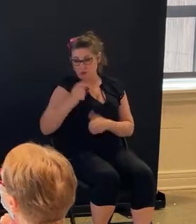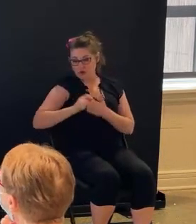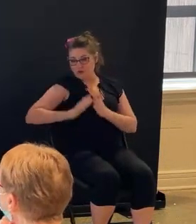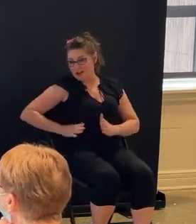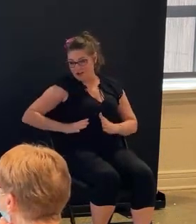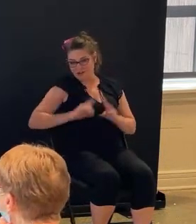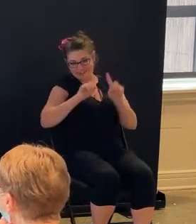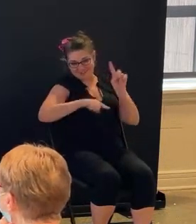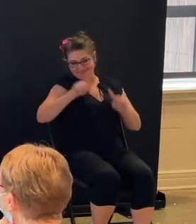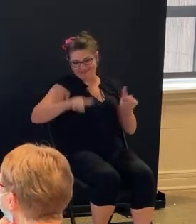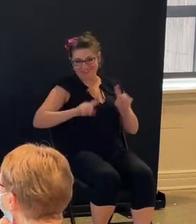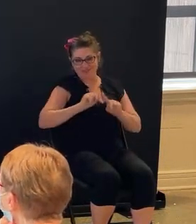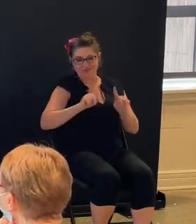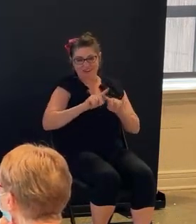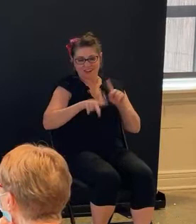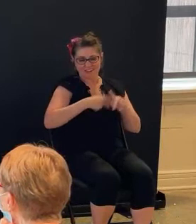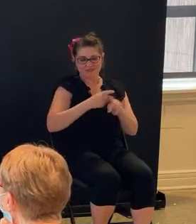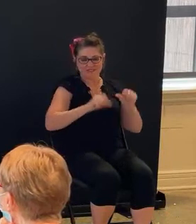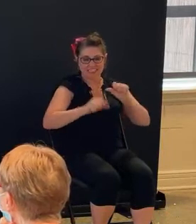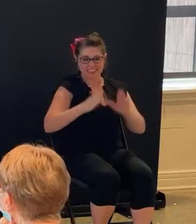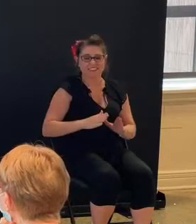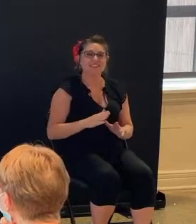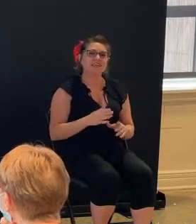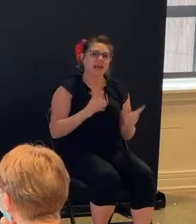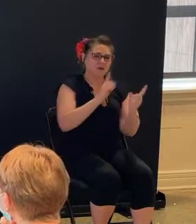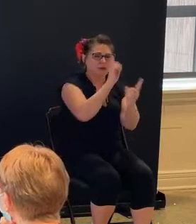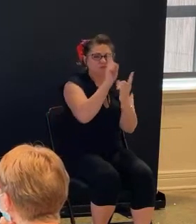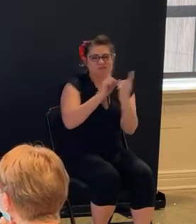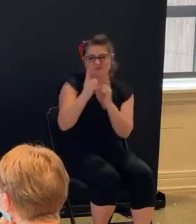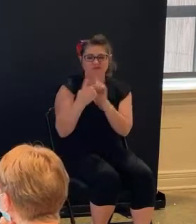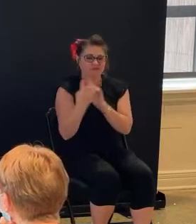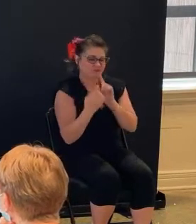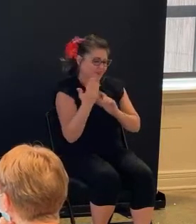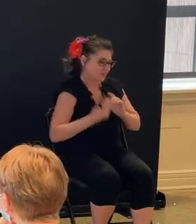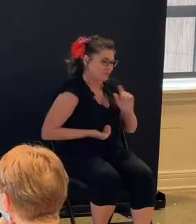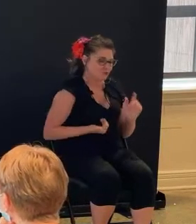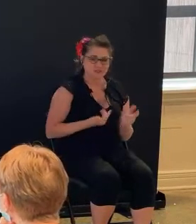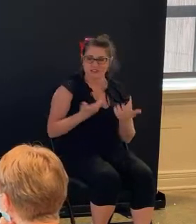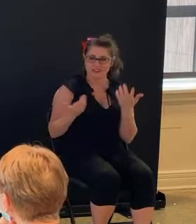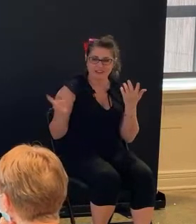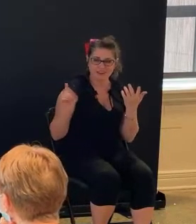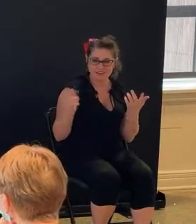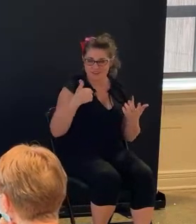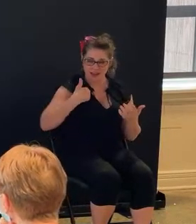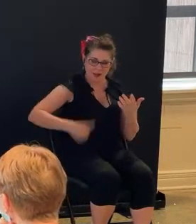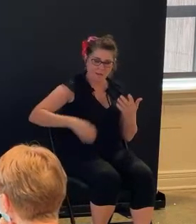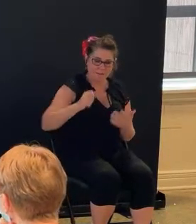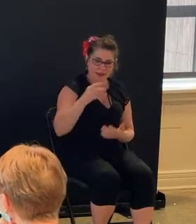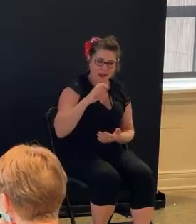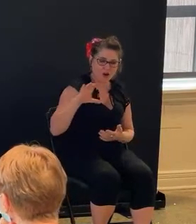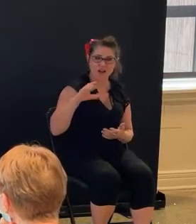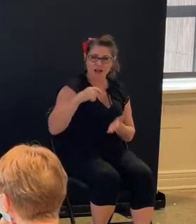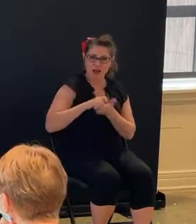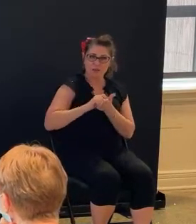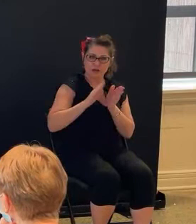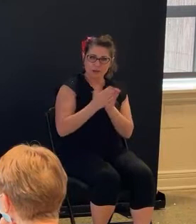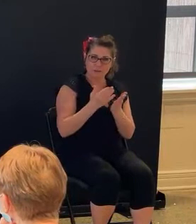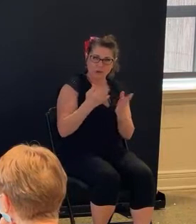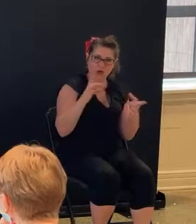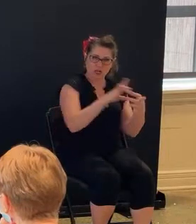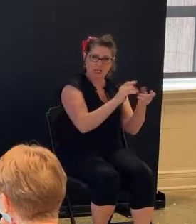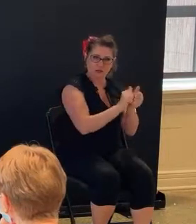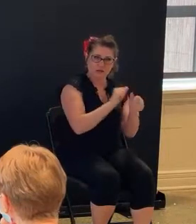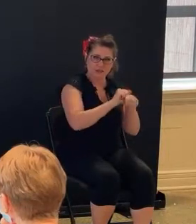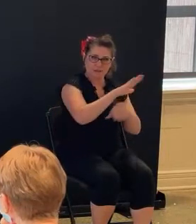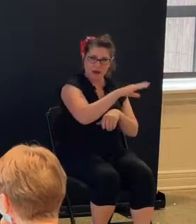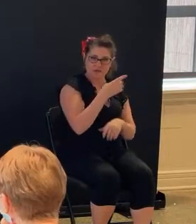And we were all going around and introducing ourselves and saying why we were there. And I was like, I'm Eric, I'm here to write a book about Mount St. Helens. And you